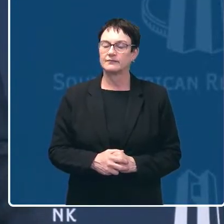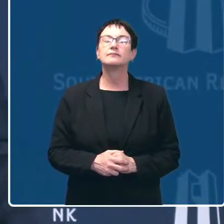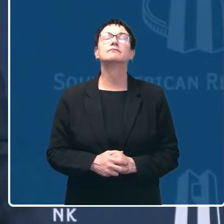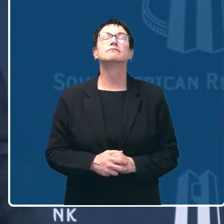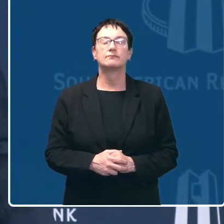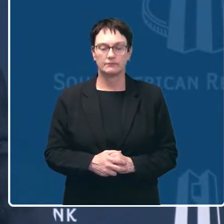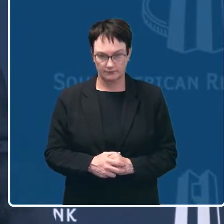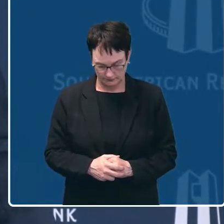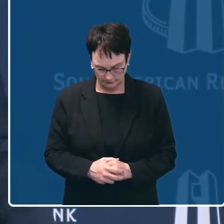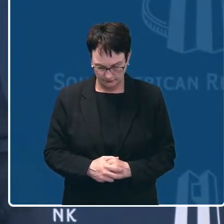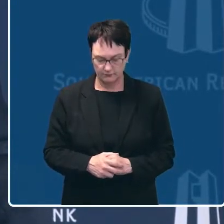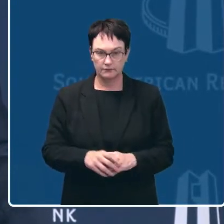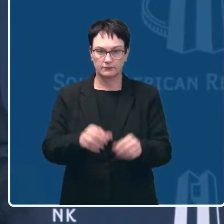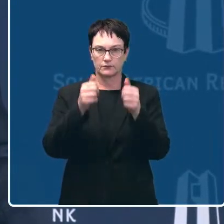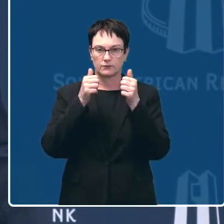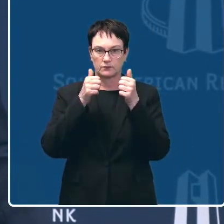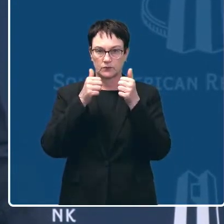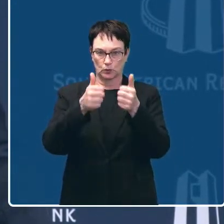Okay.